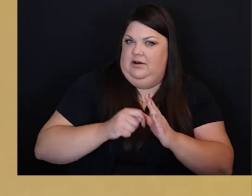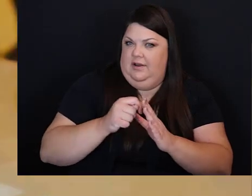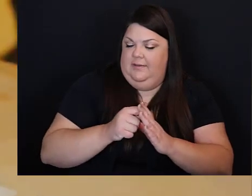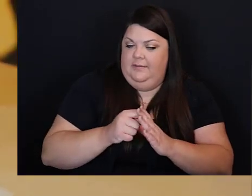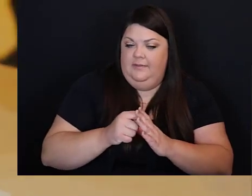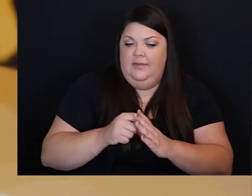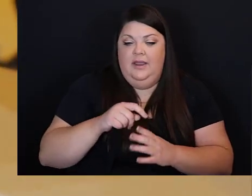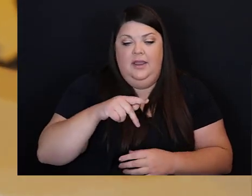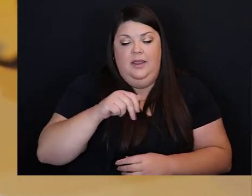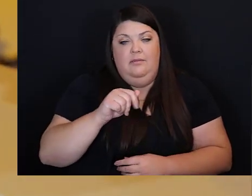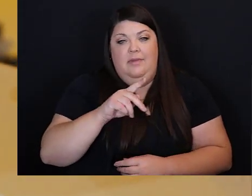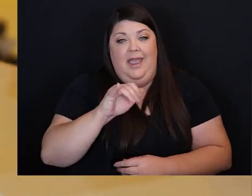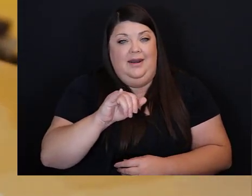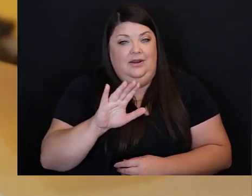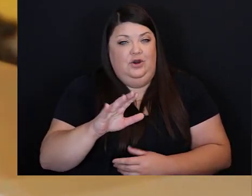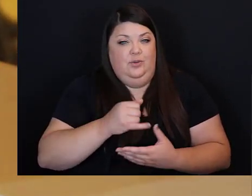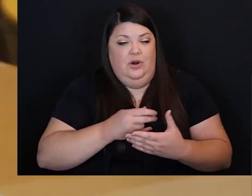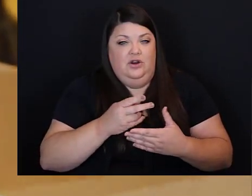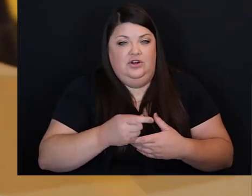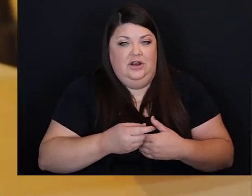also multi-part.